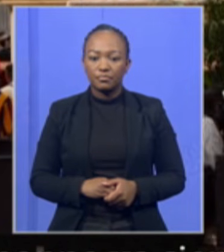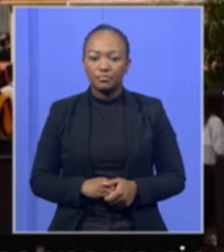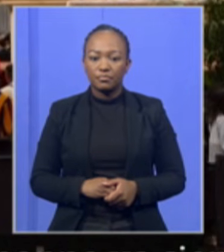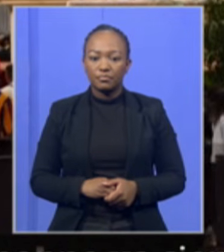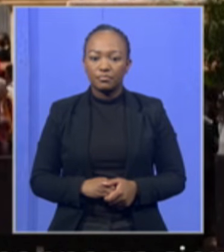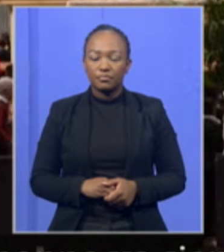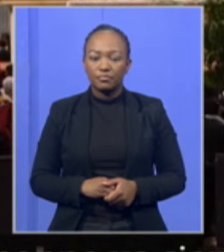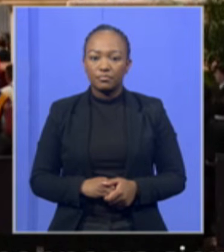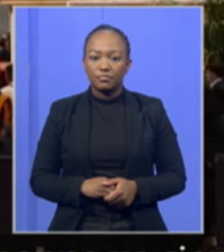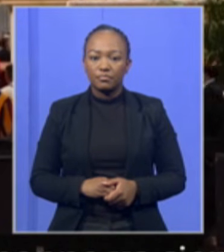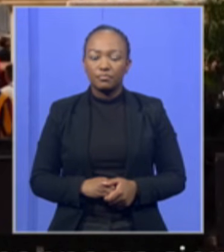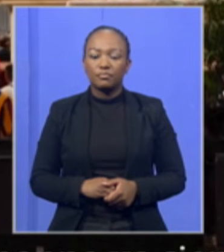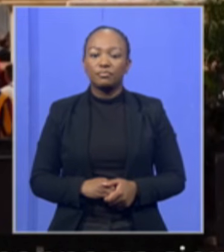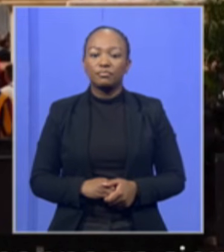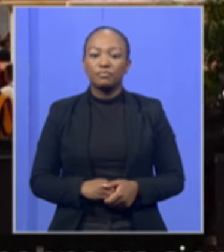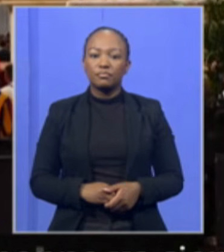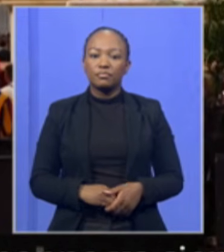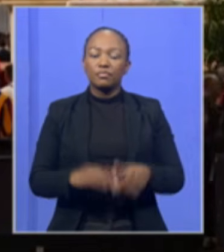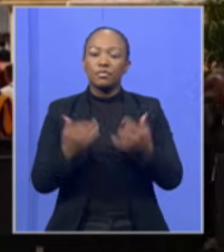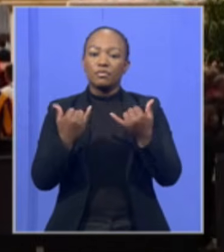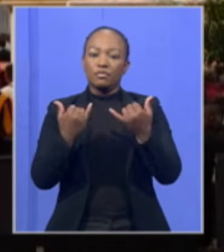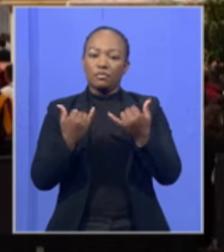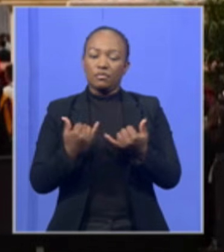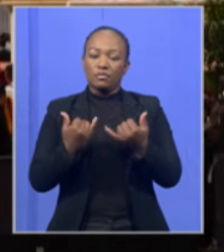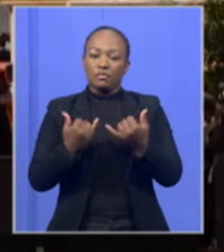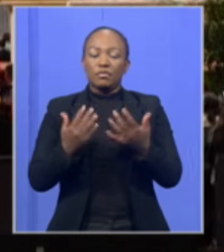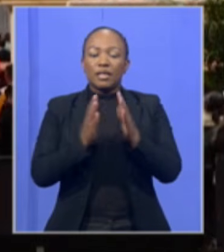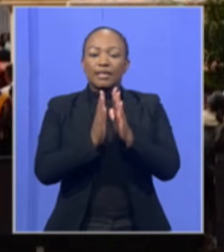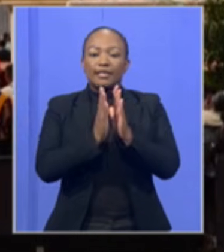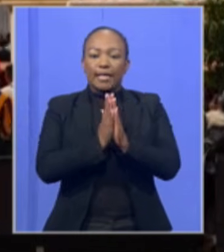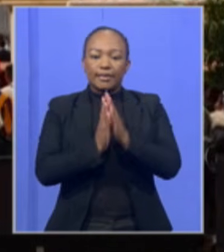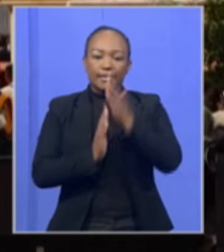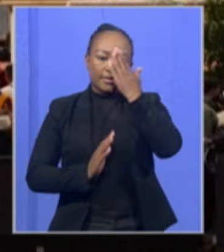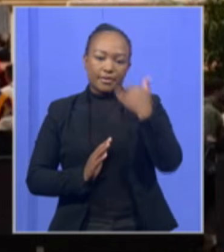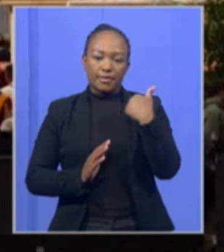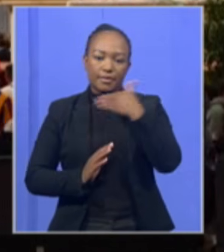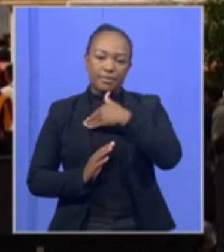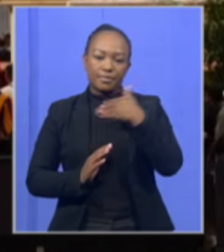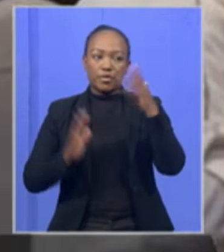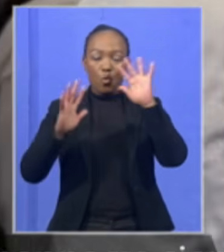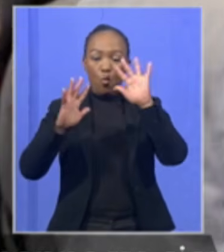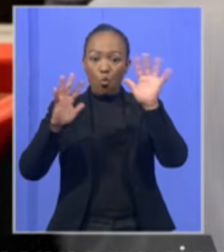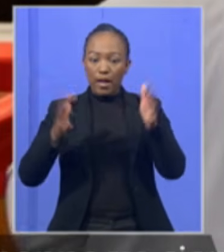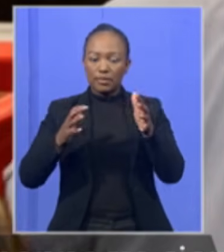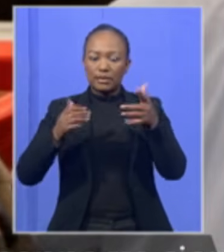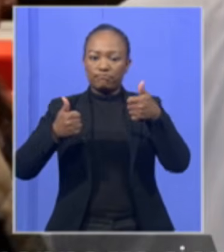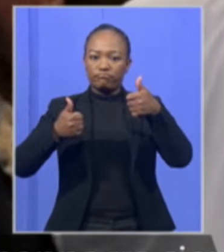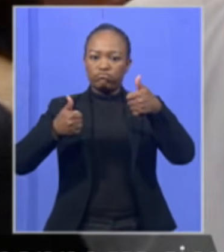Khabagare baeteledipele ba lefatshe le ditokololo tsa kereke ya Katoliki ba tla kokwana kwa Vatican City ka moso go laelana le